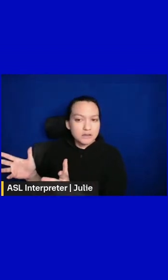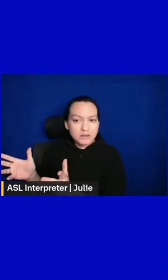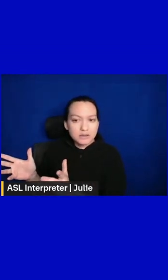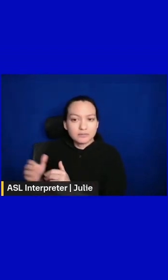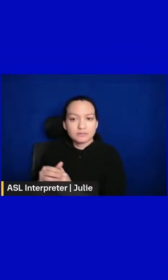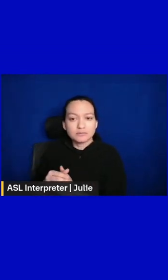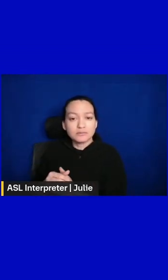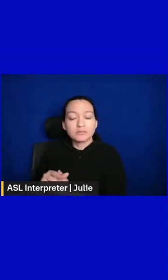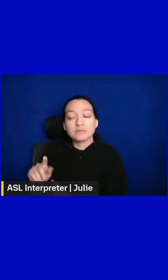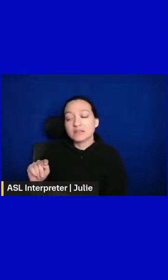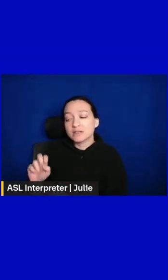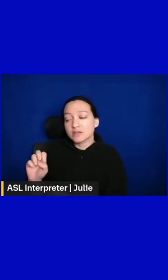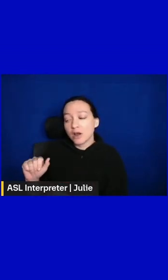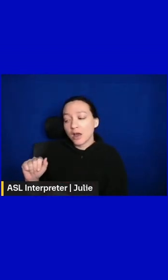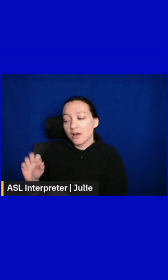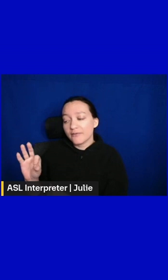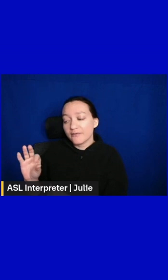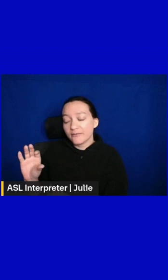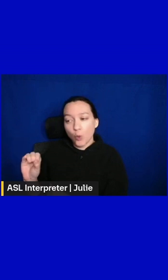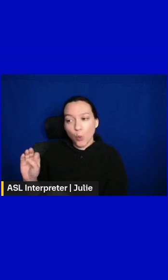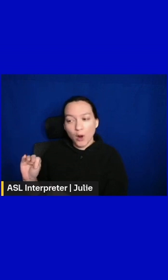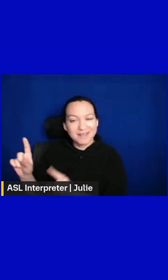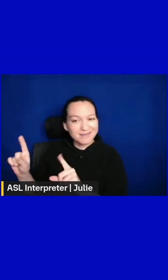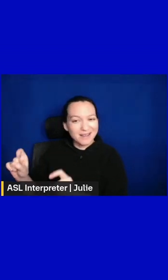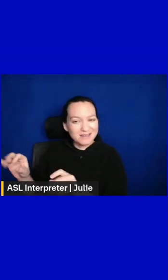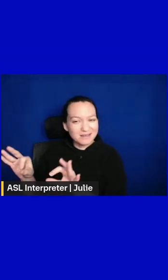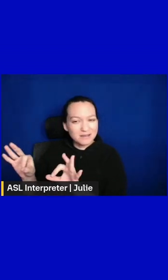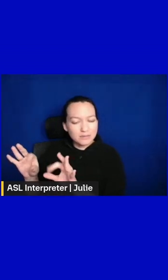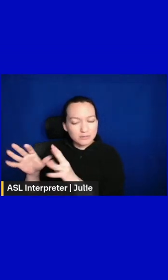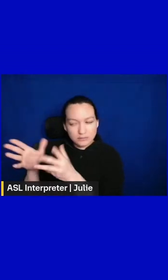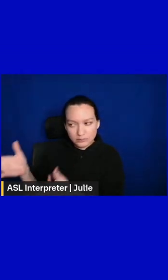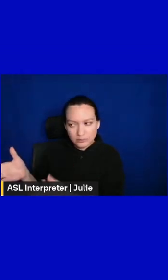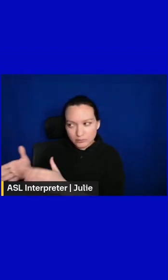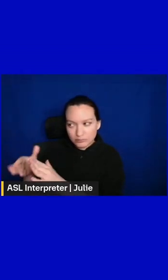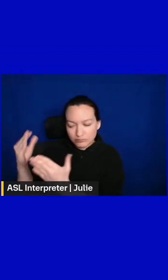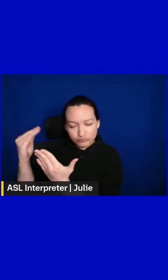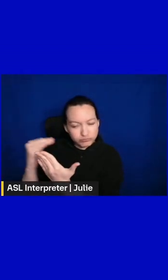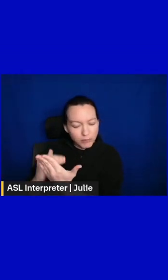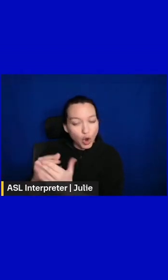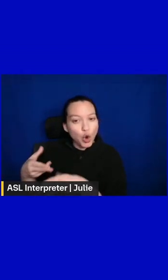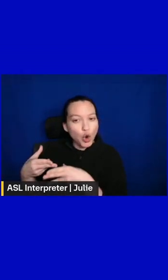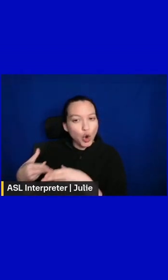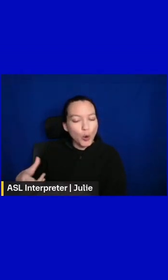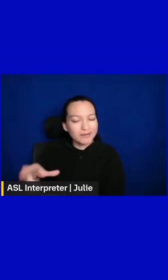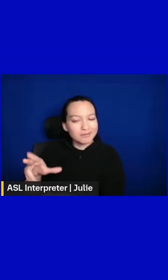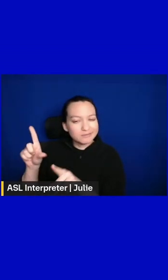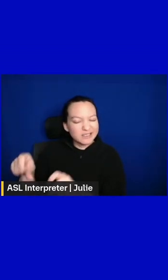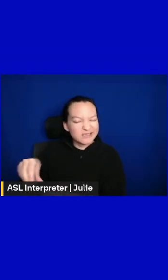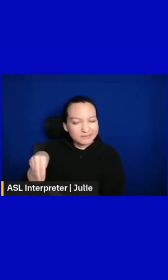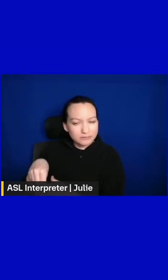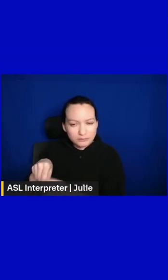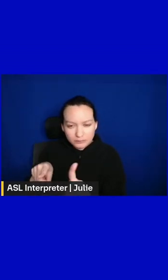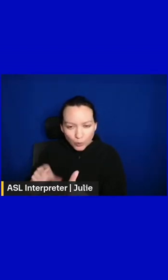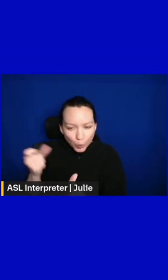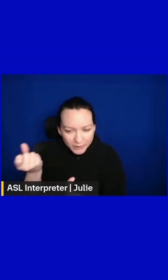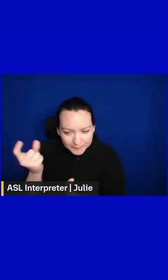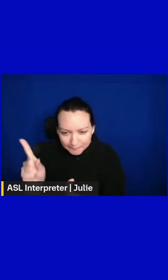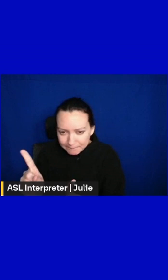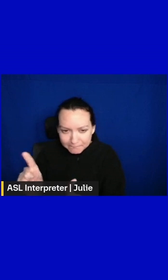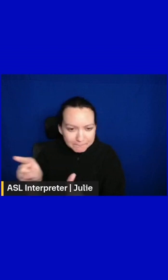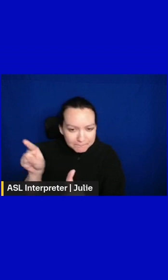the Terraform Test Framework handle call the test within. Just a second here,